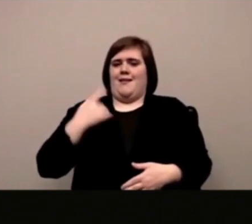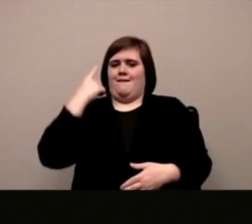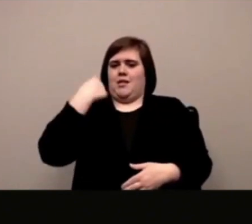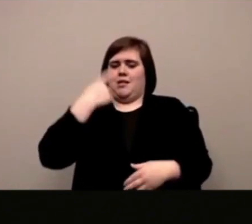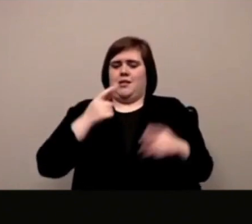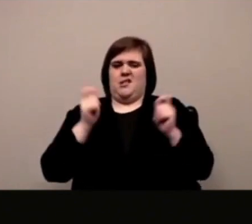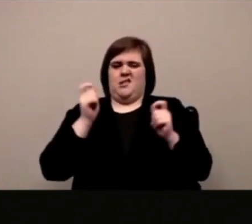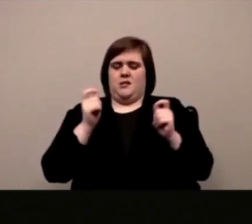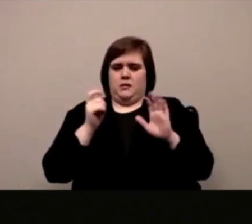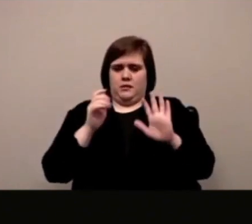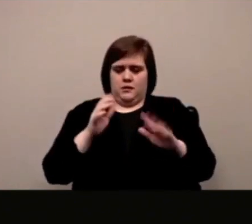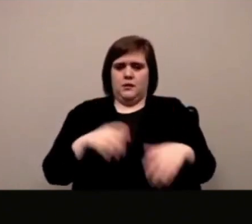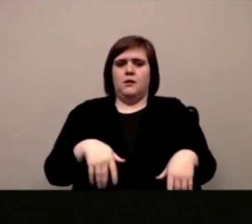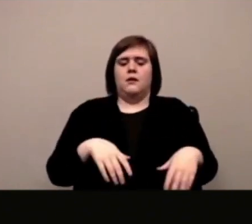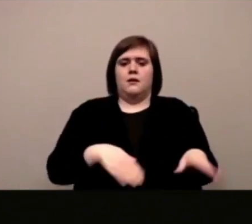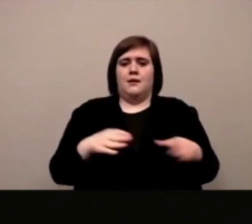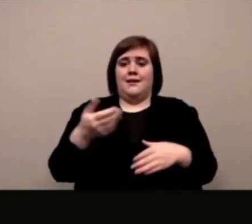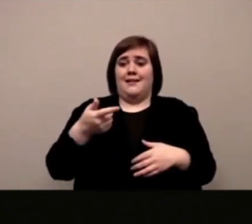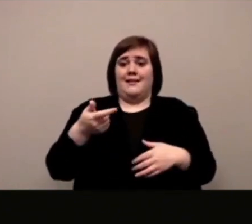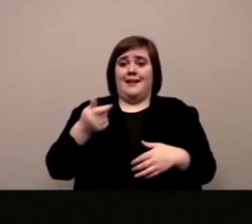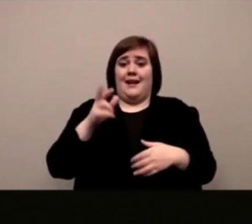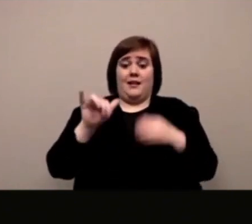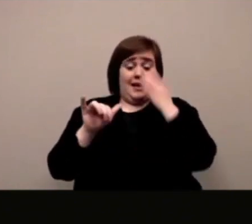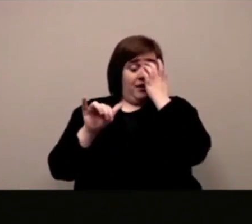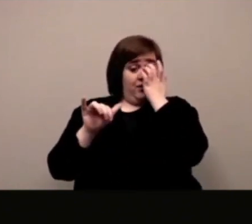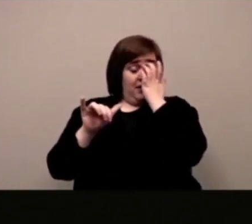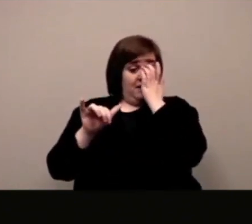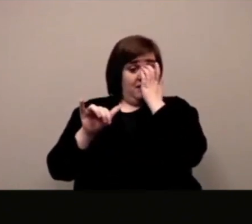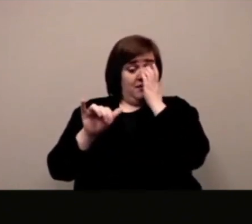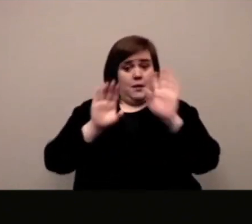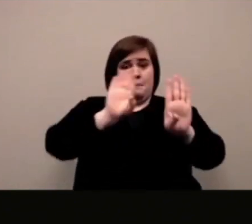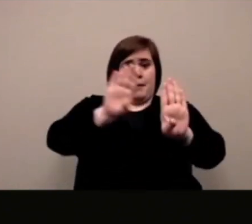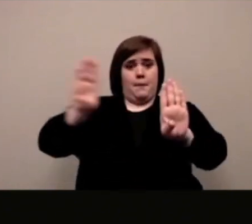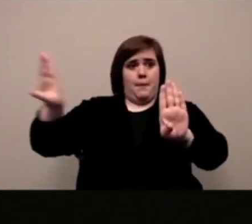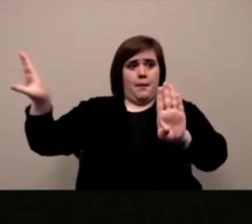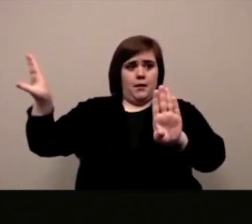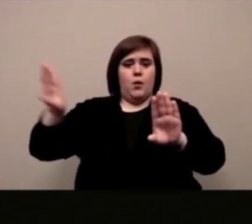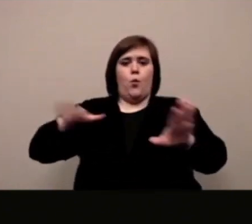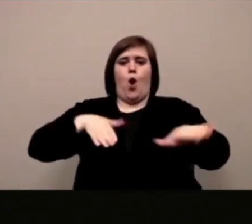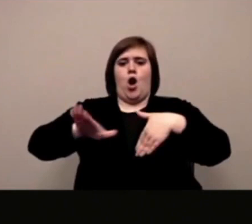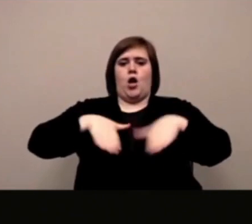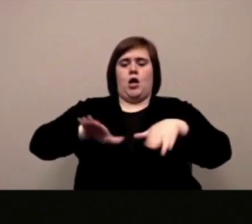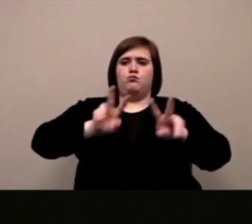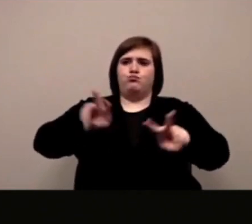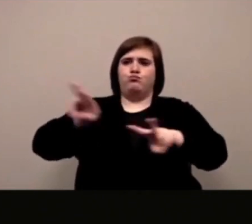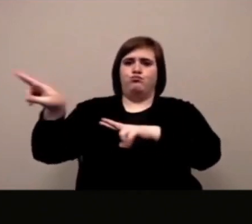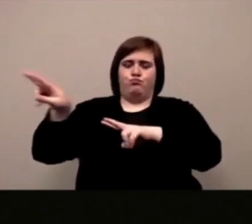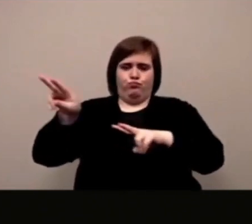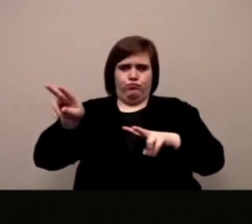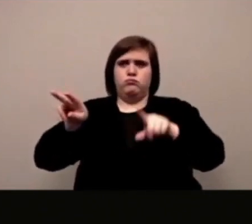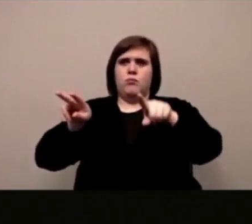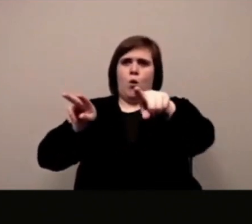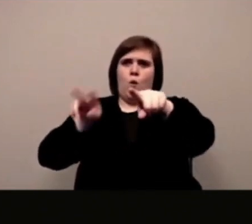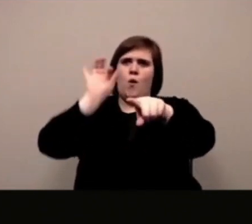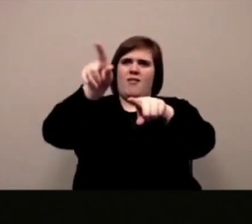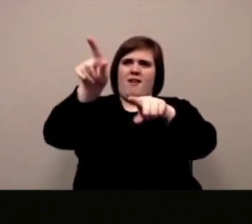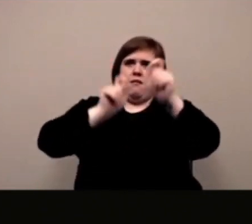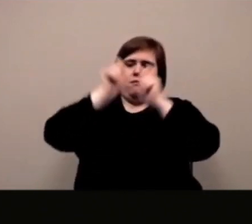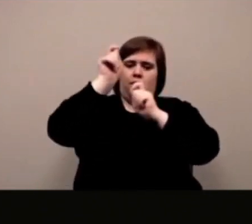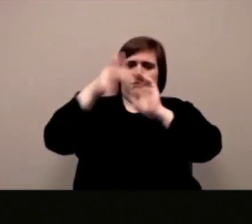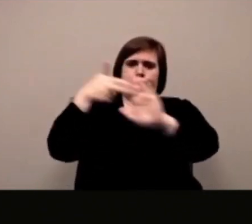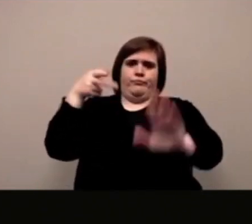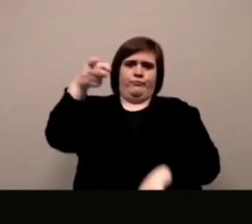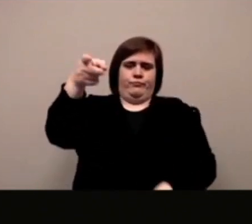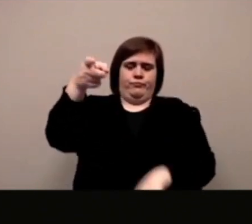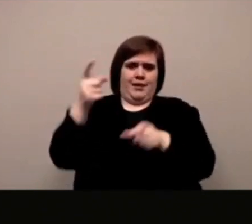had a gallery walk where we were guessing others' emotions, and just being able to label emotions